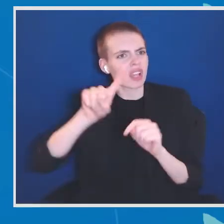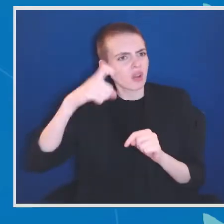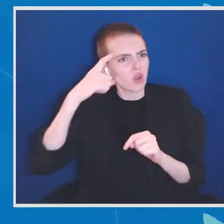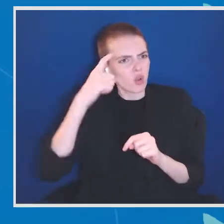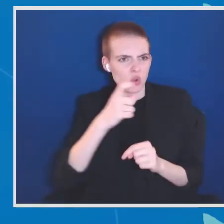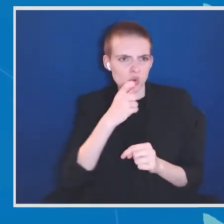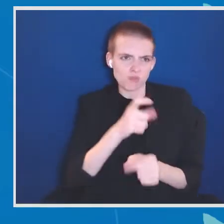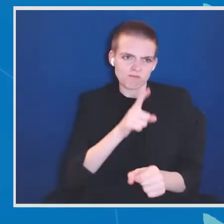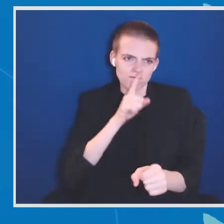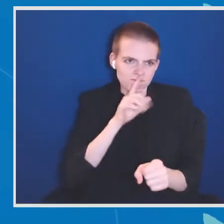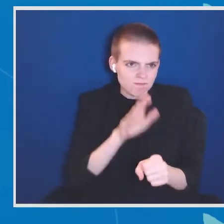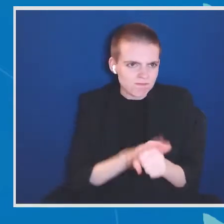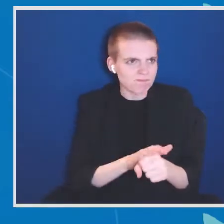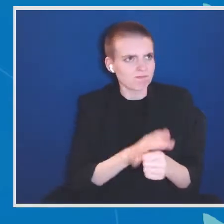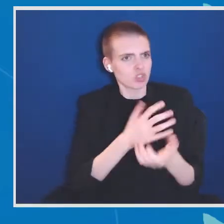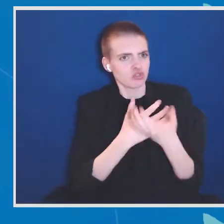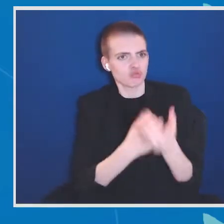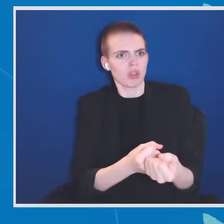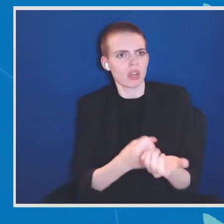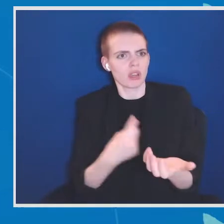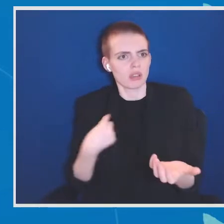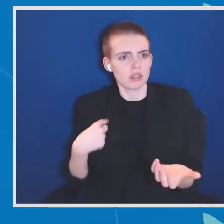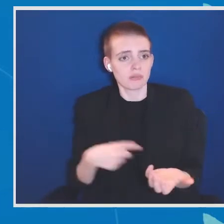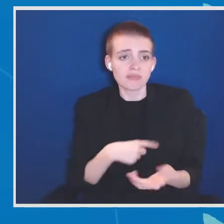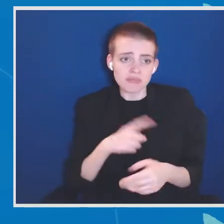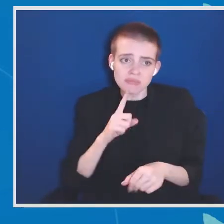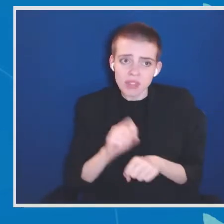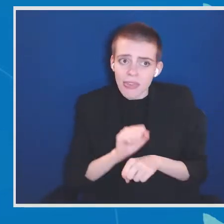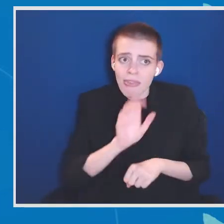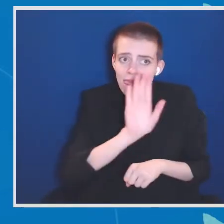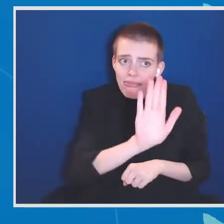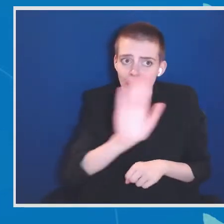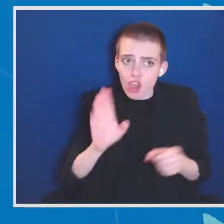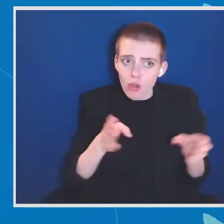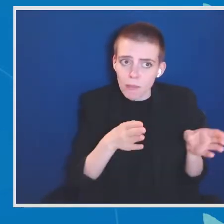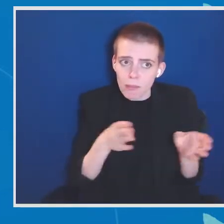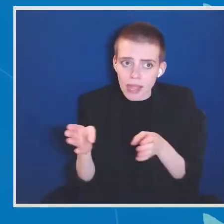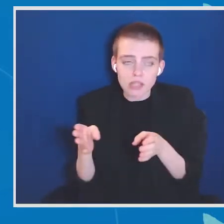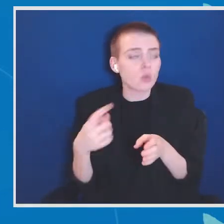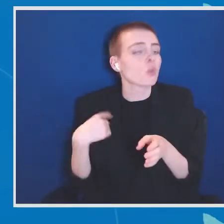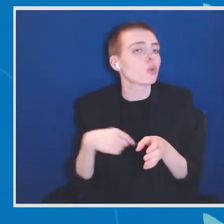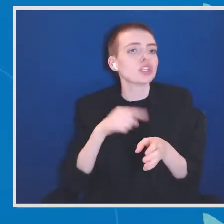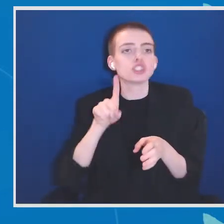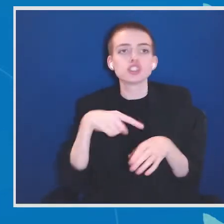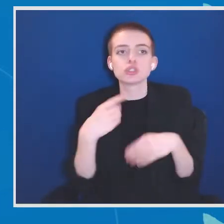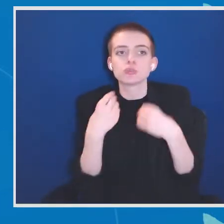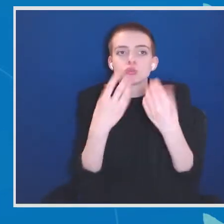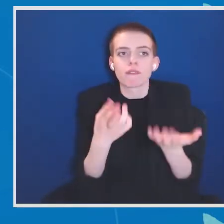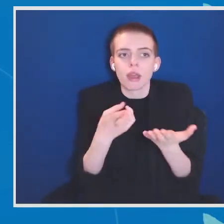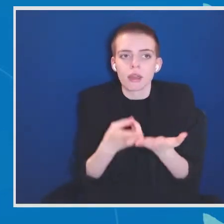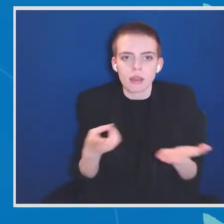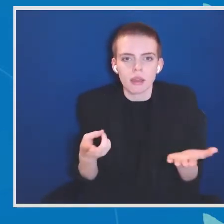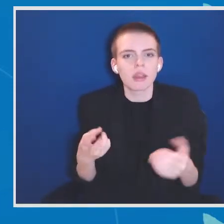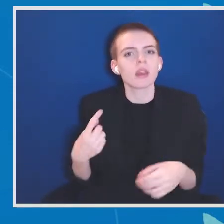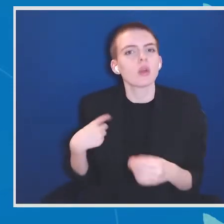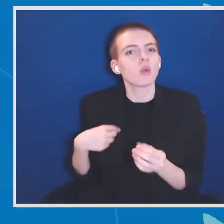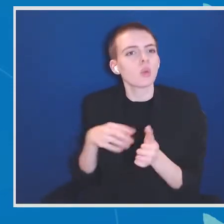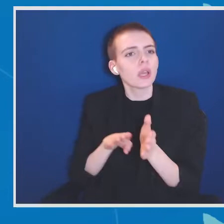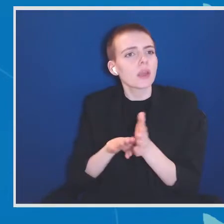them with their plans, because it's their plan. We're just providing the tools. We built the resource and the capacity to